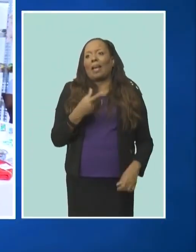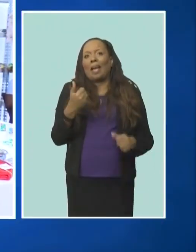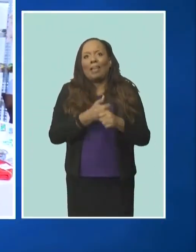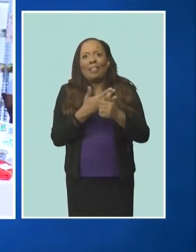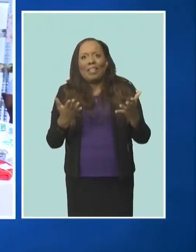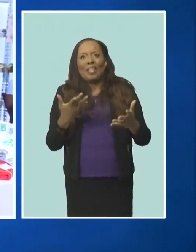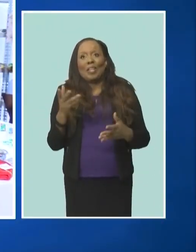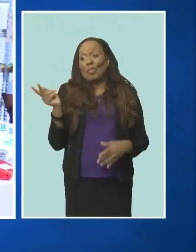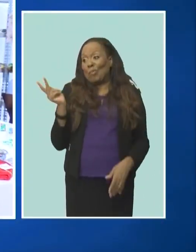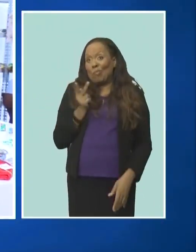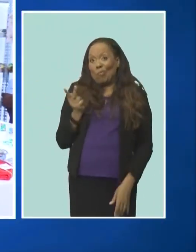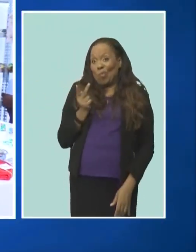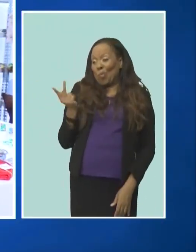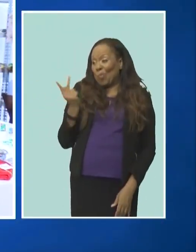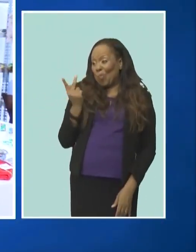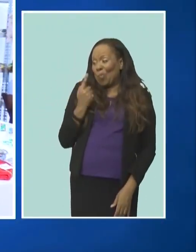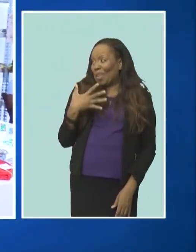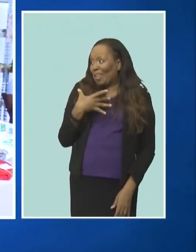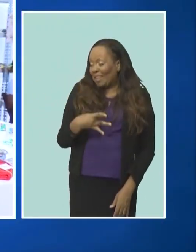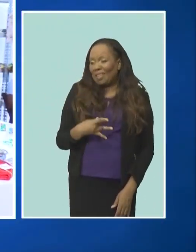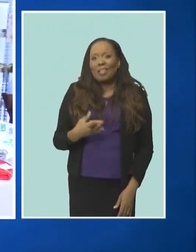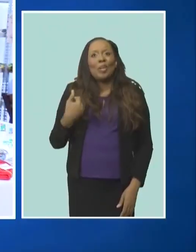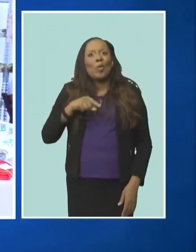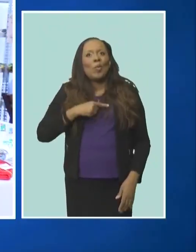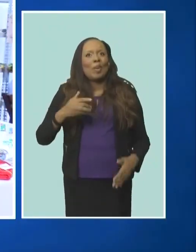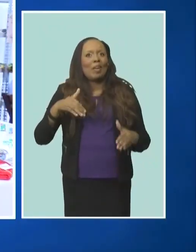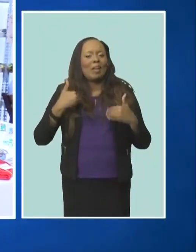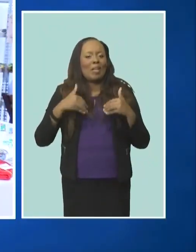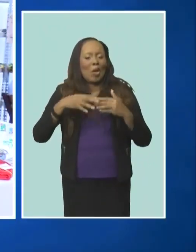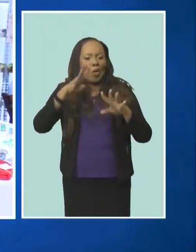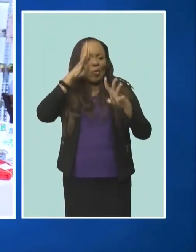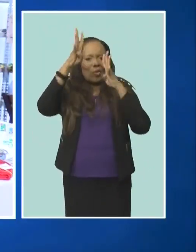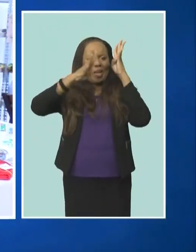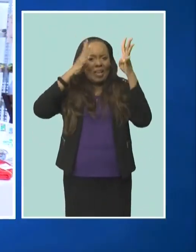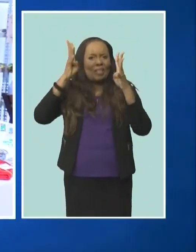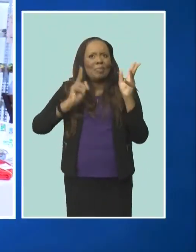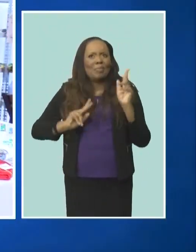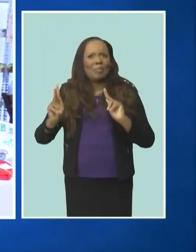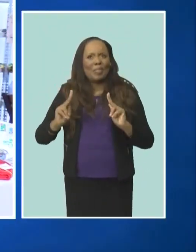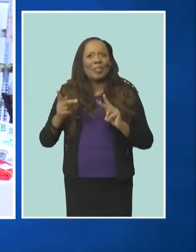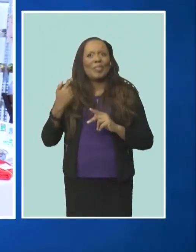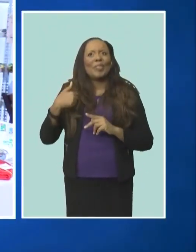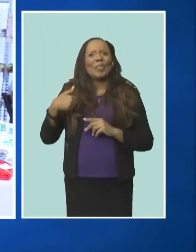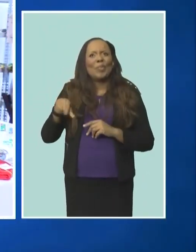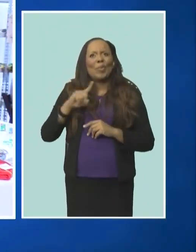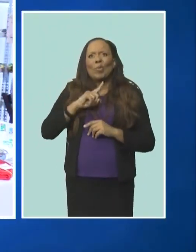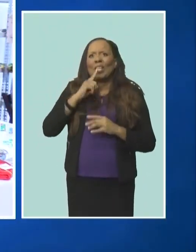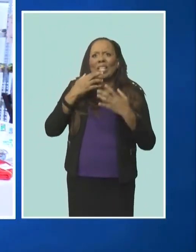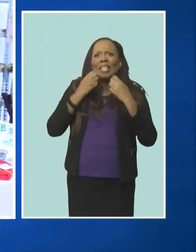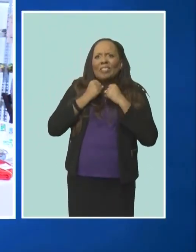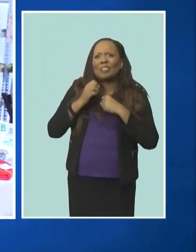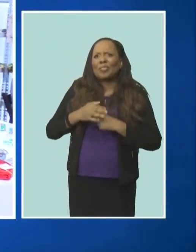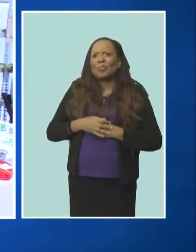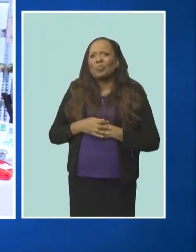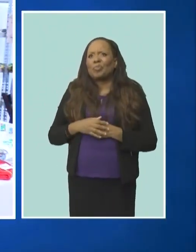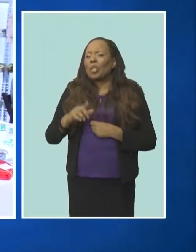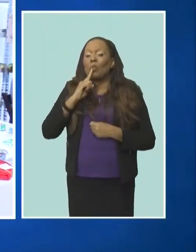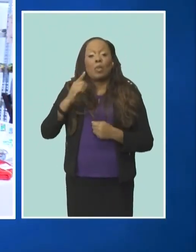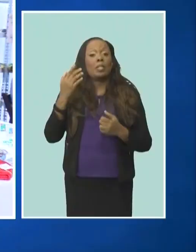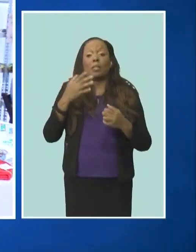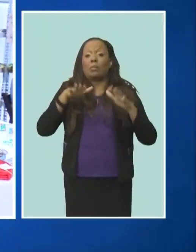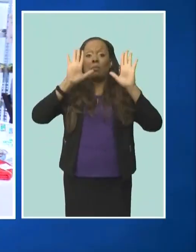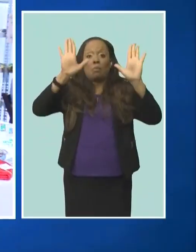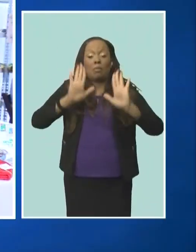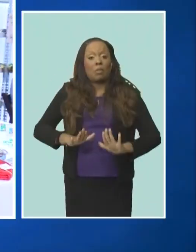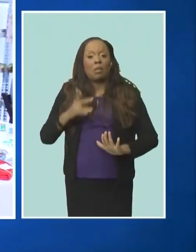We are liking every moment because of young creatives, right? We both are in the show business, right? Carifesta is really good for the young creators. I like